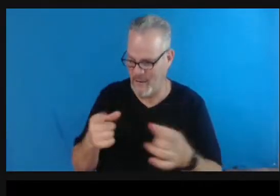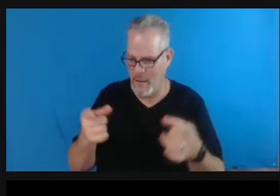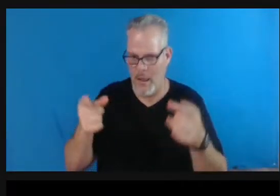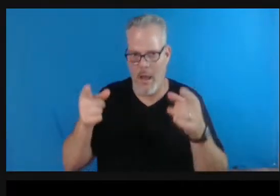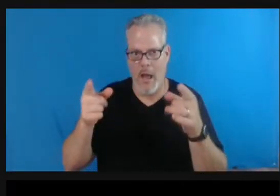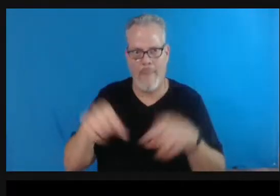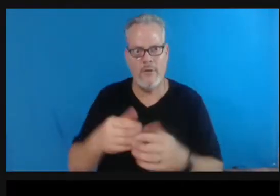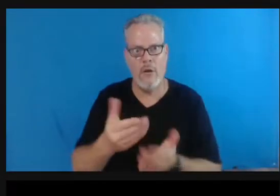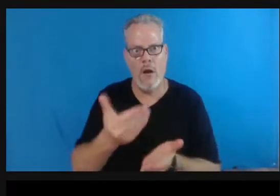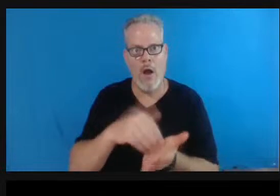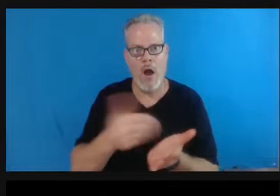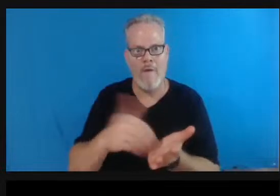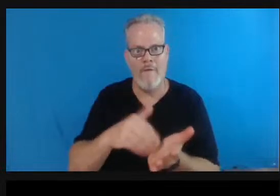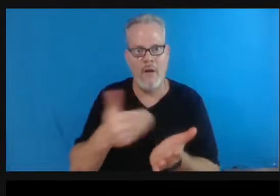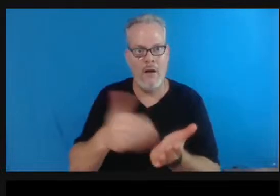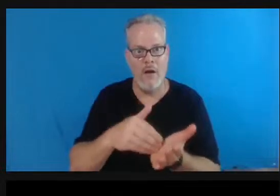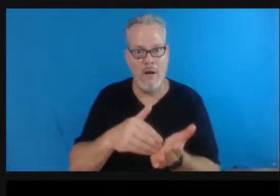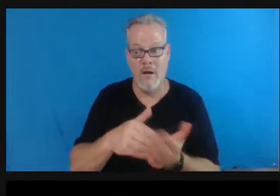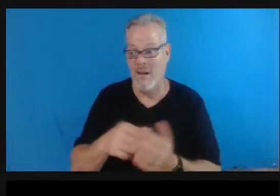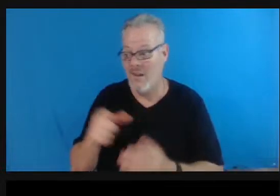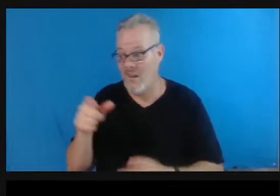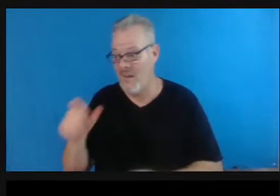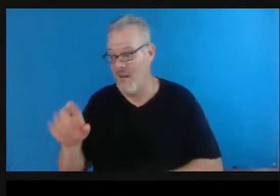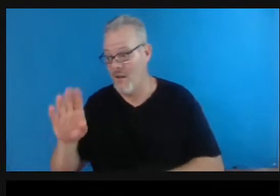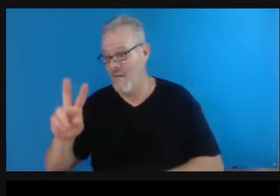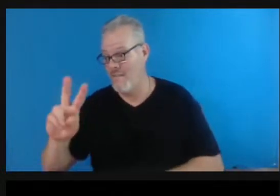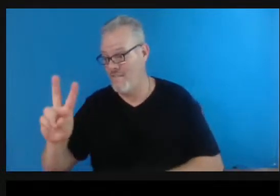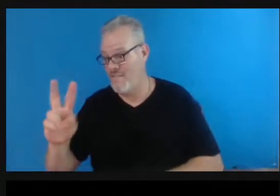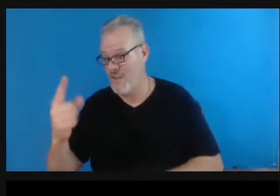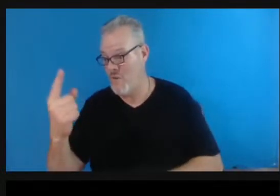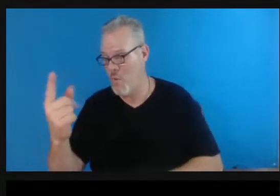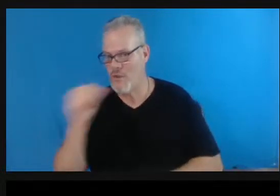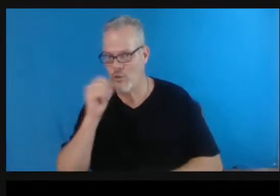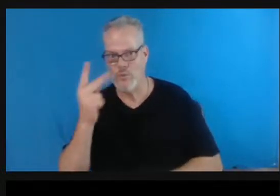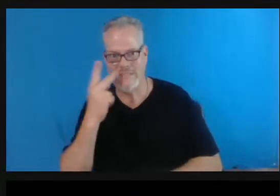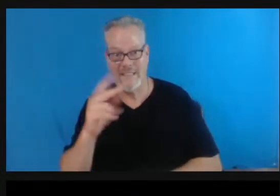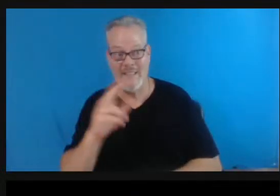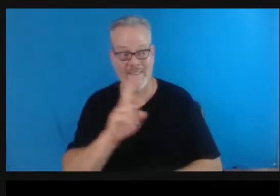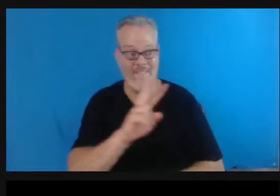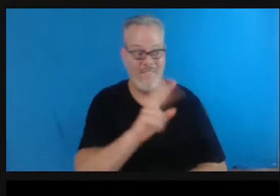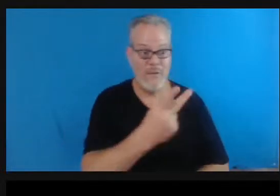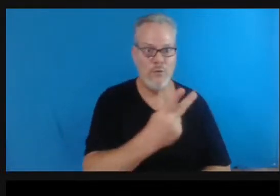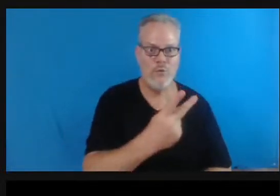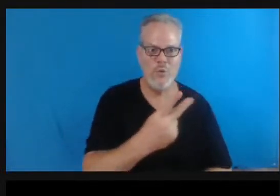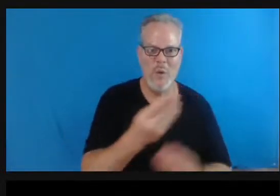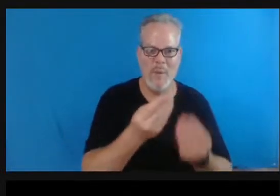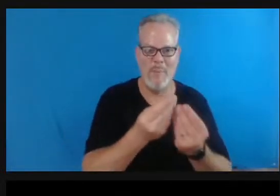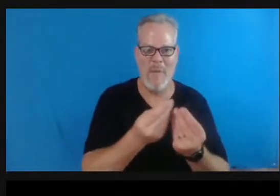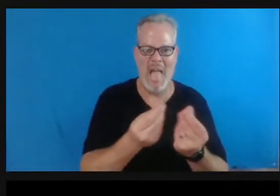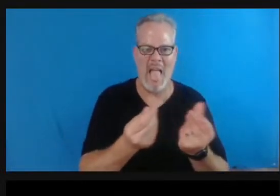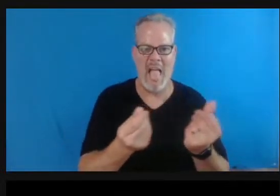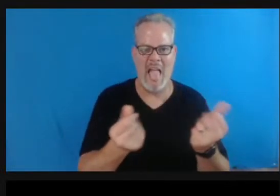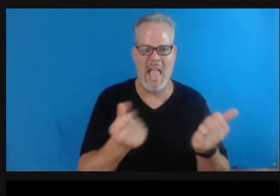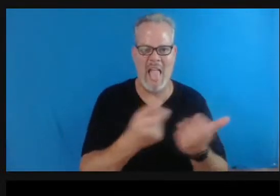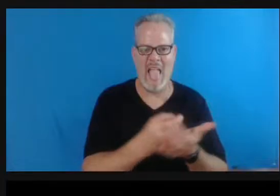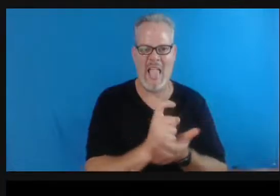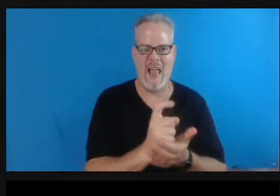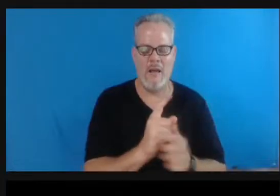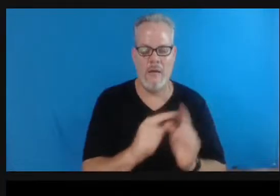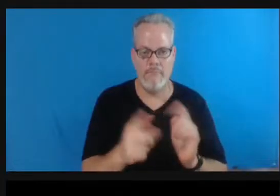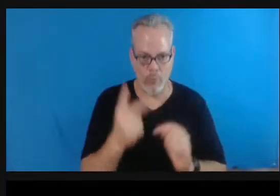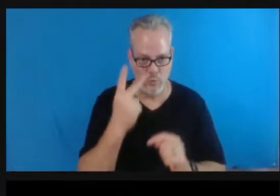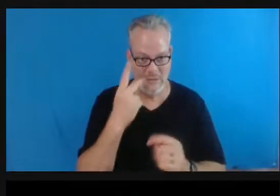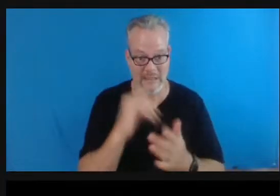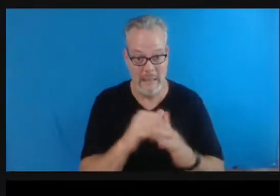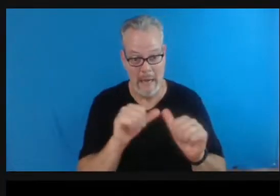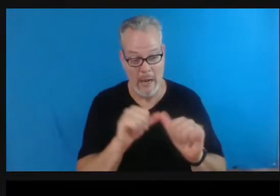were not seeing this so often on a B1 camera before. We're seeing it on a B2, which melted. It used to be over here. And we're seeing this happening more so in this zone